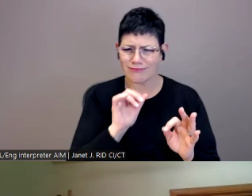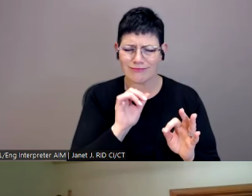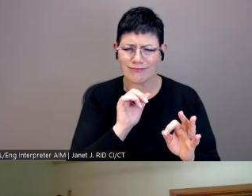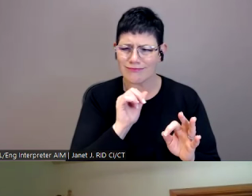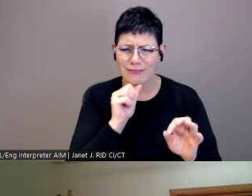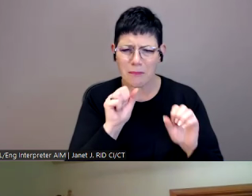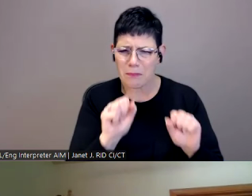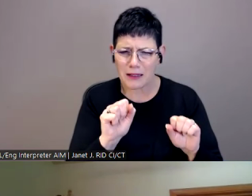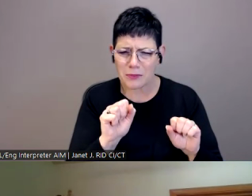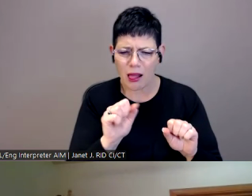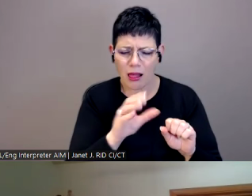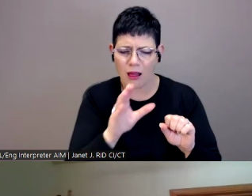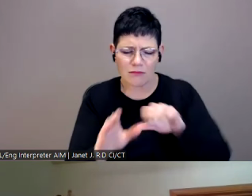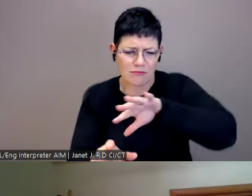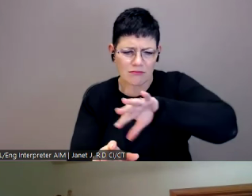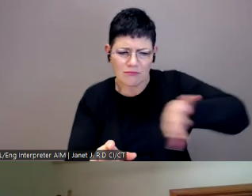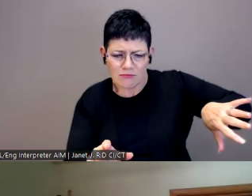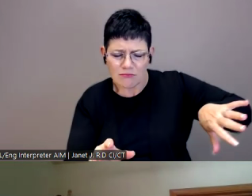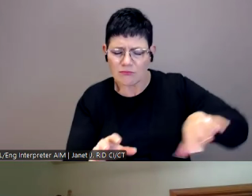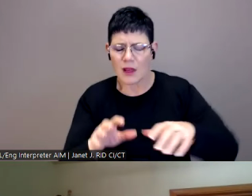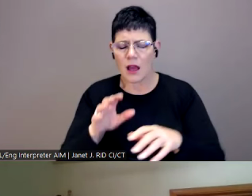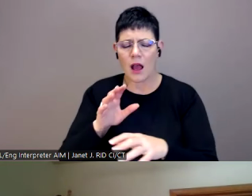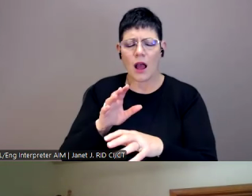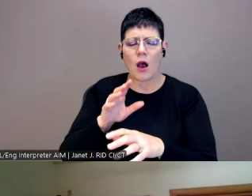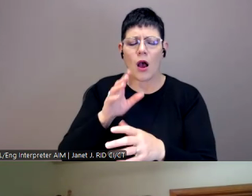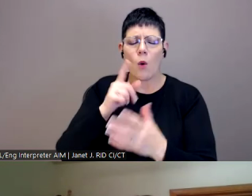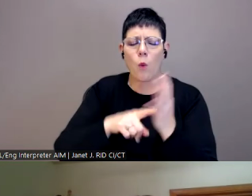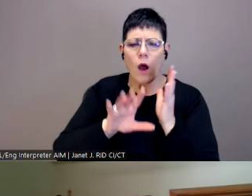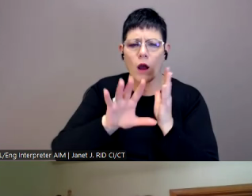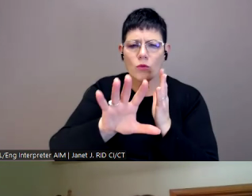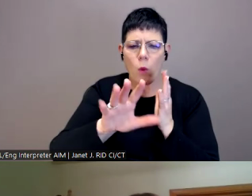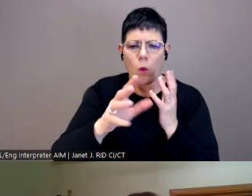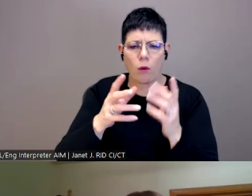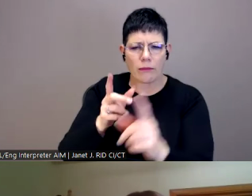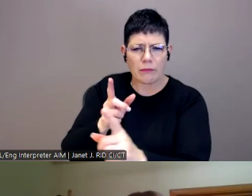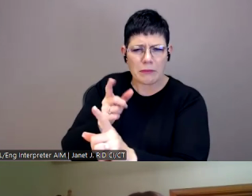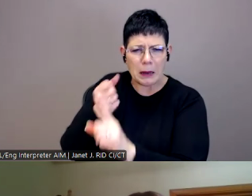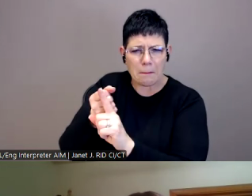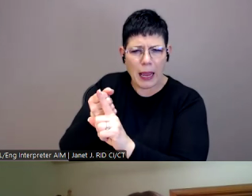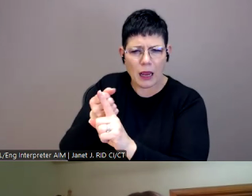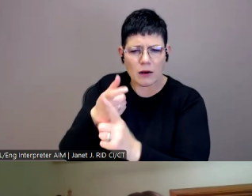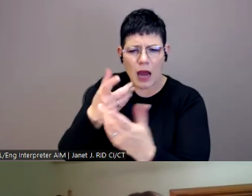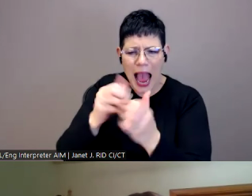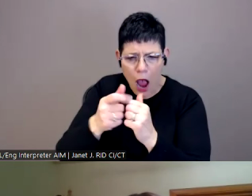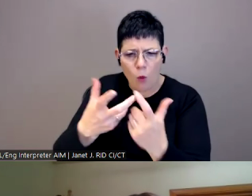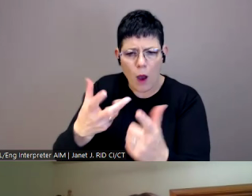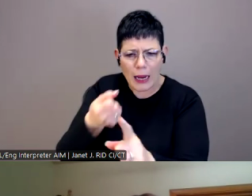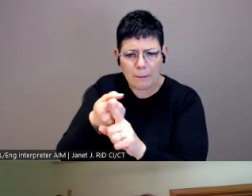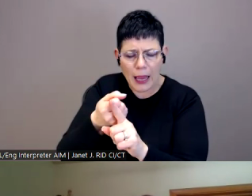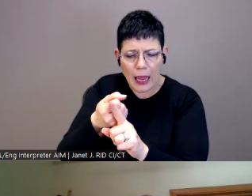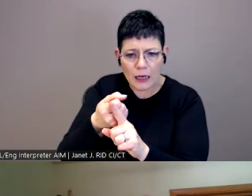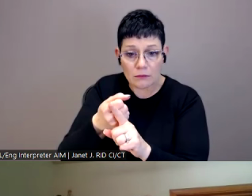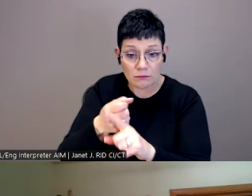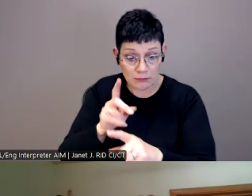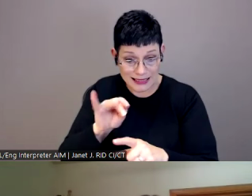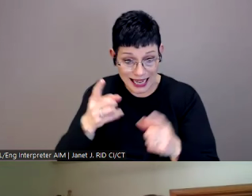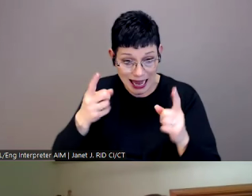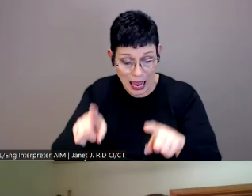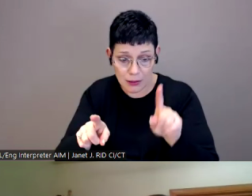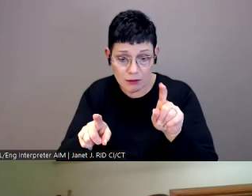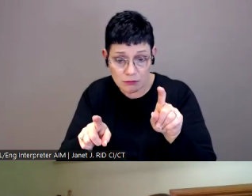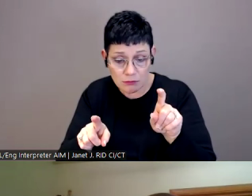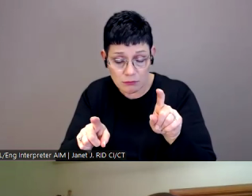It's, did the impact you intend when the services, did that actually happen? More importantly, the people you